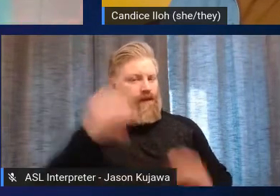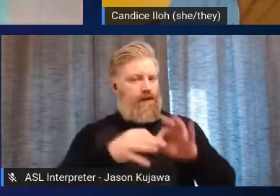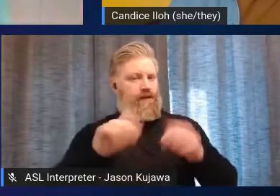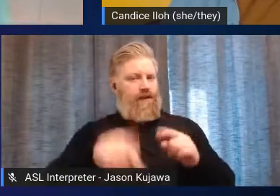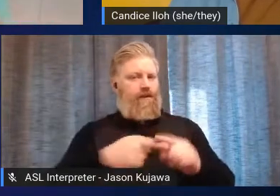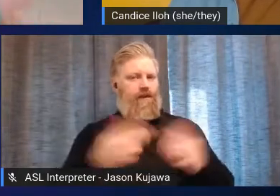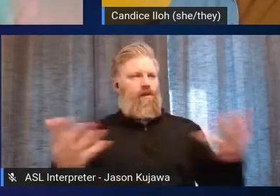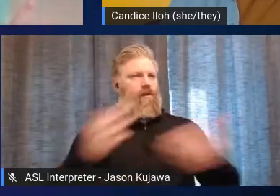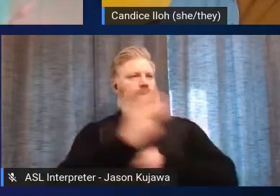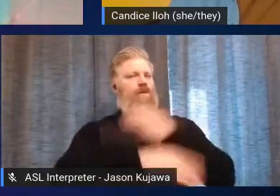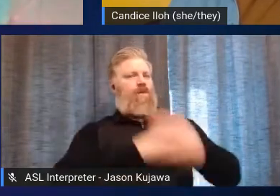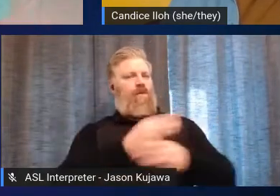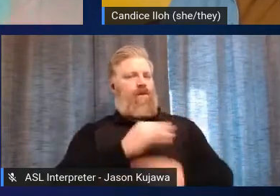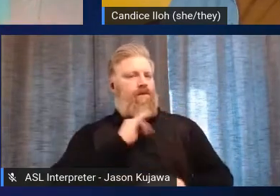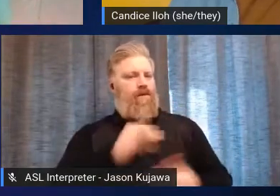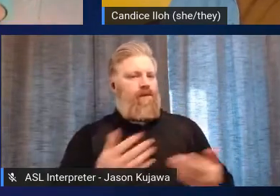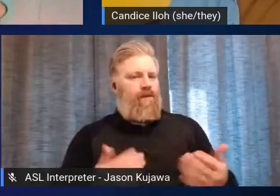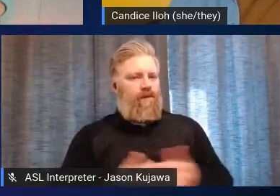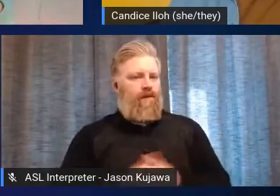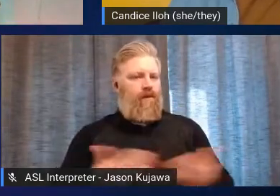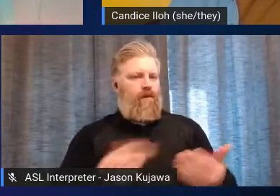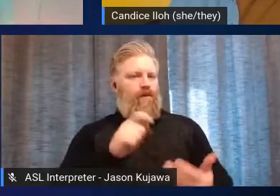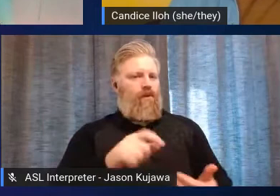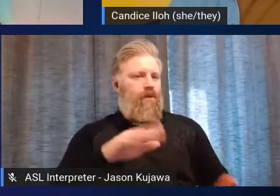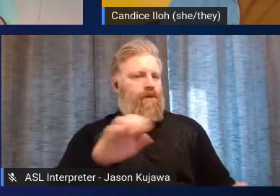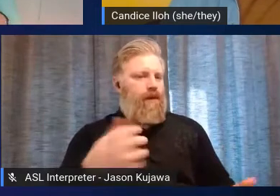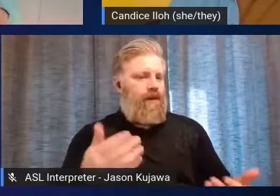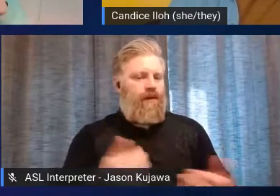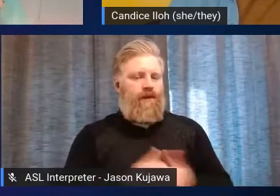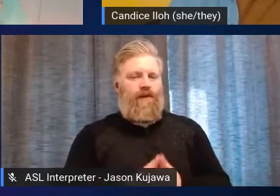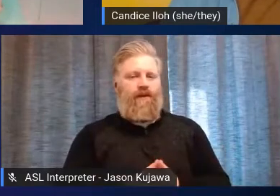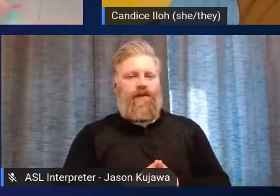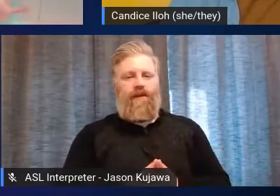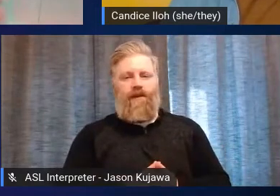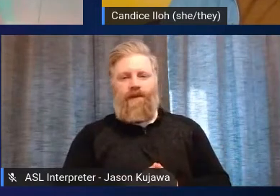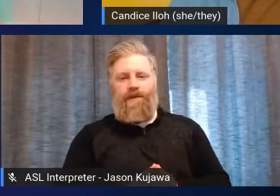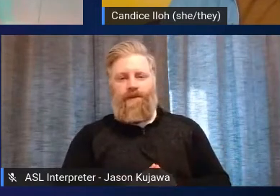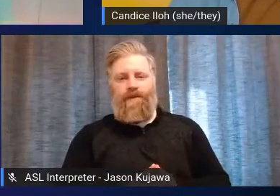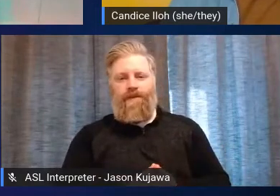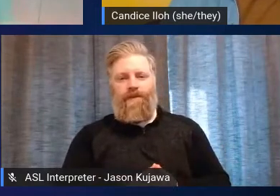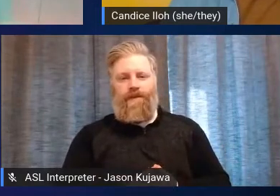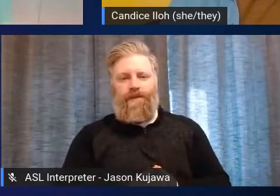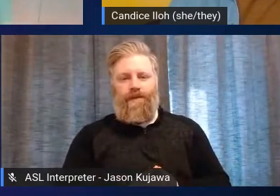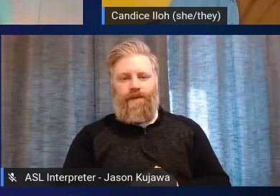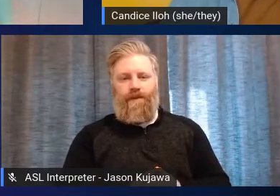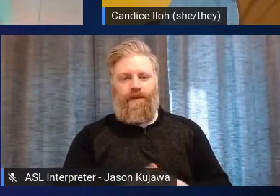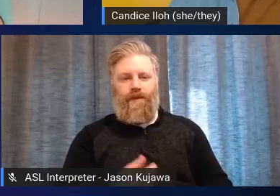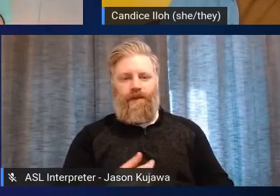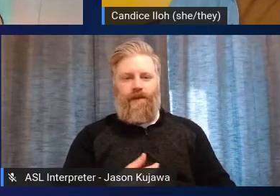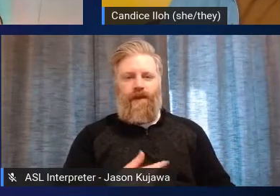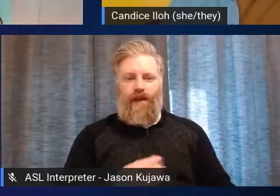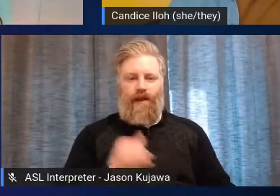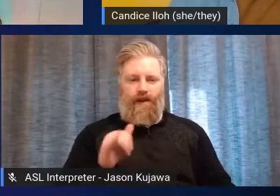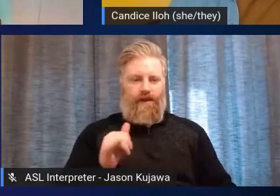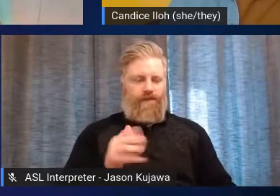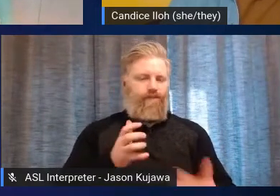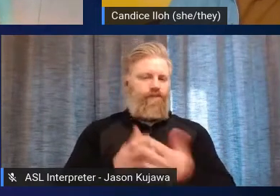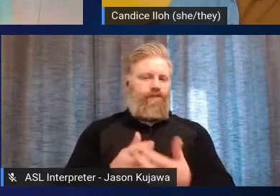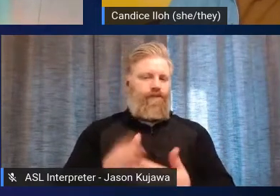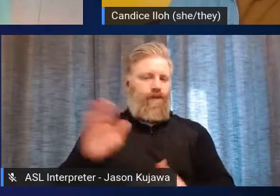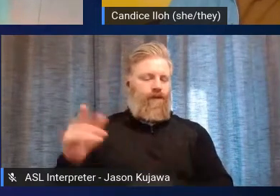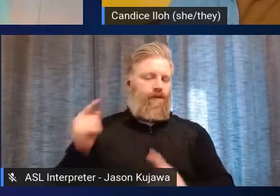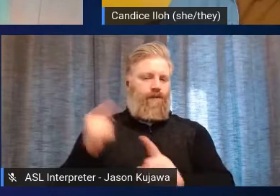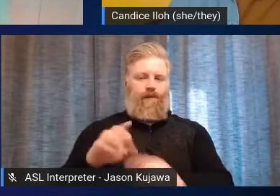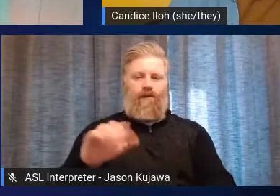what it should be, or both at the same time. And to say like, this is truth, to your point, Candace, is